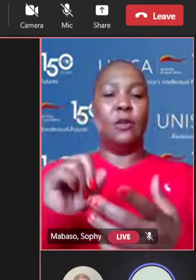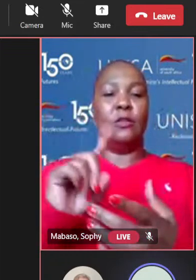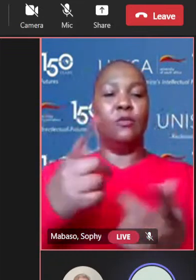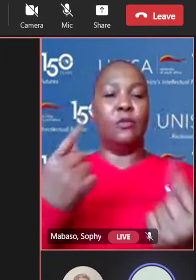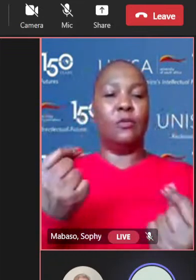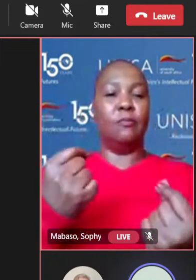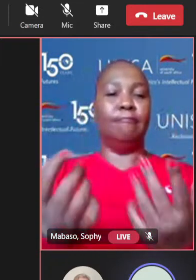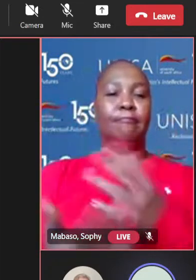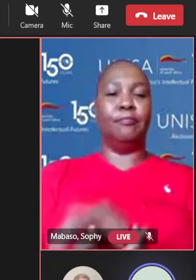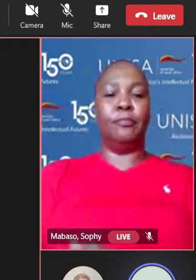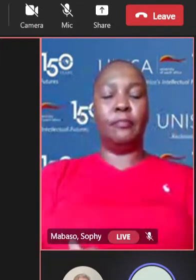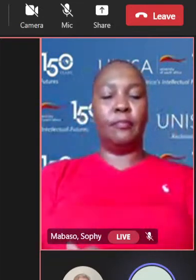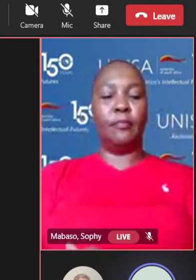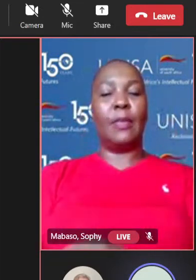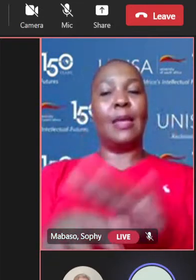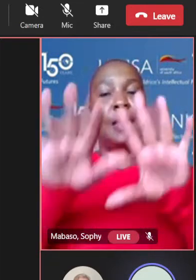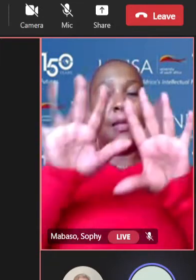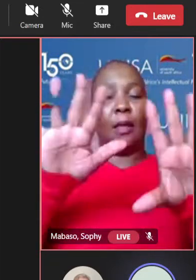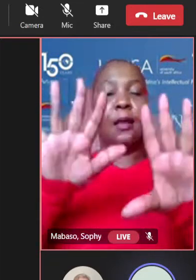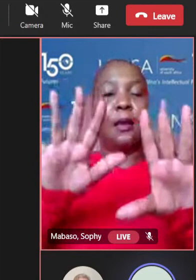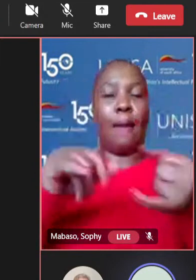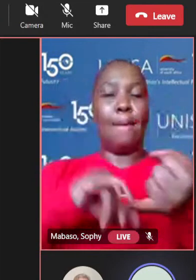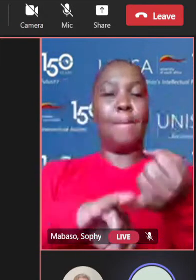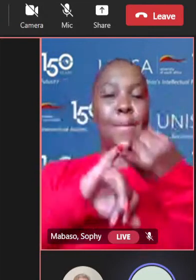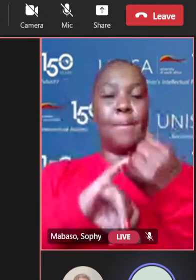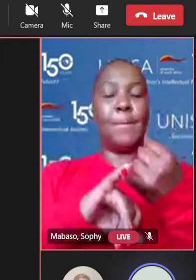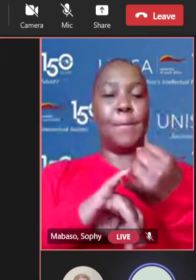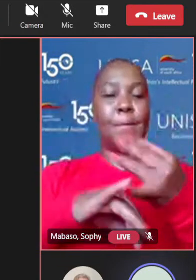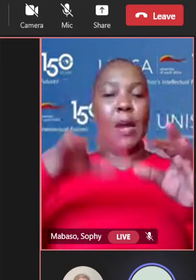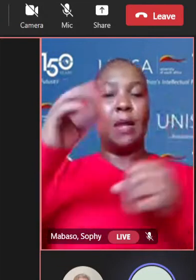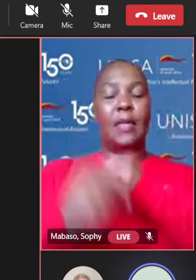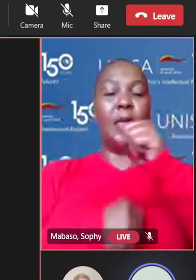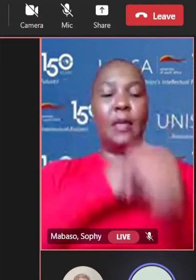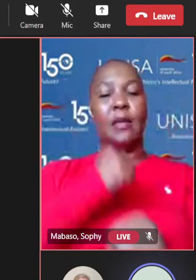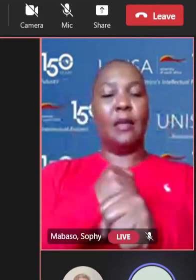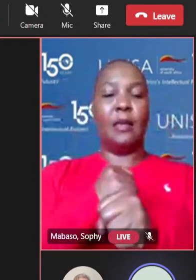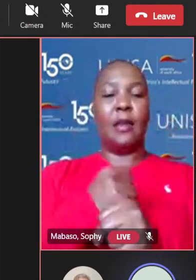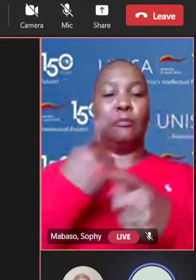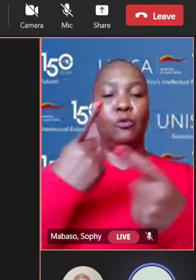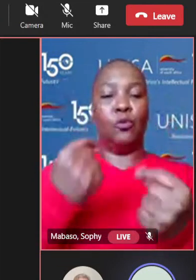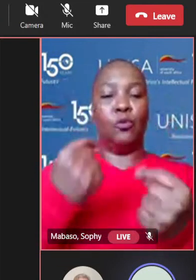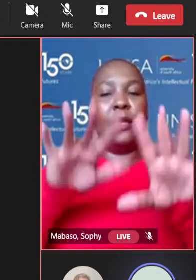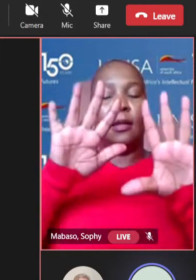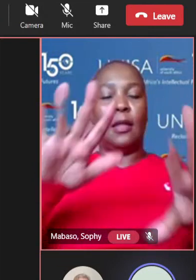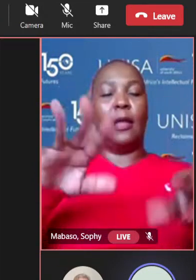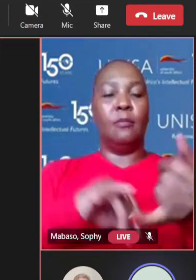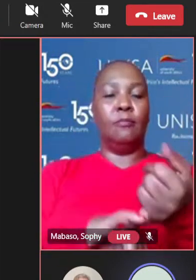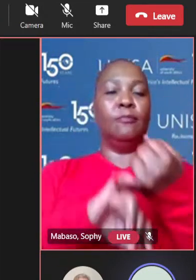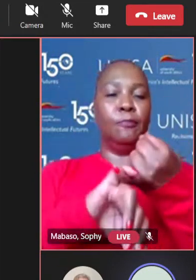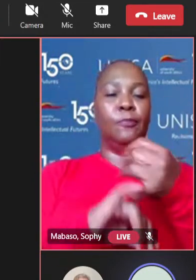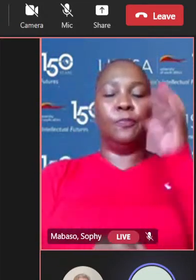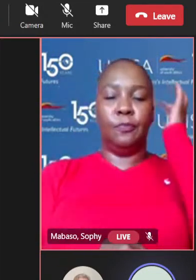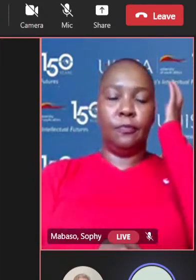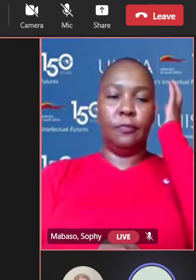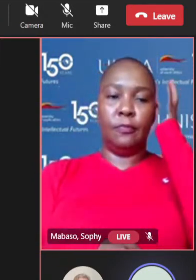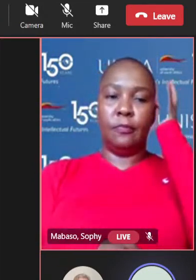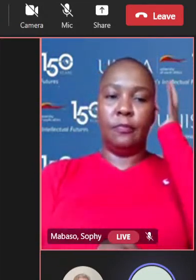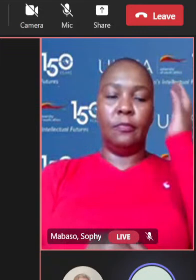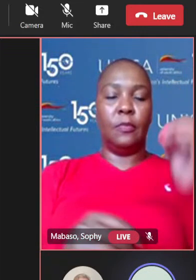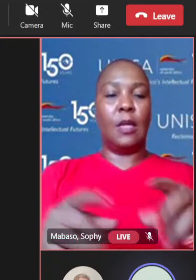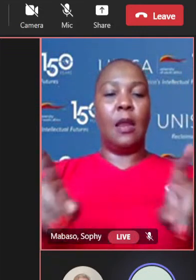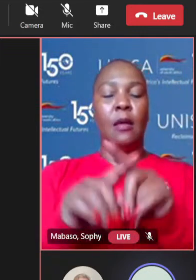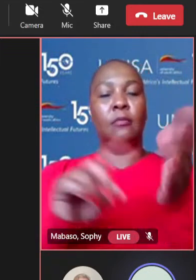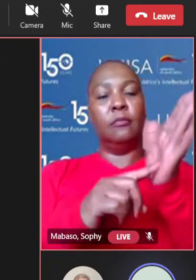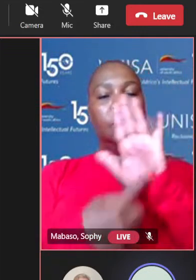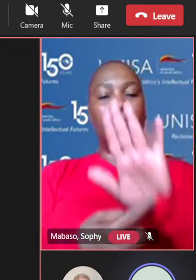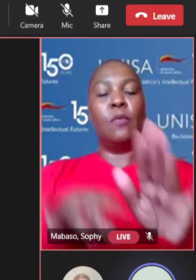saying, okay, I have 10 modules, I'm doing M modules, and I'm doing 10 modules. So, for example, in the morning,